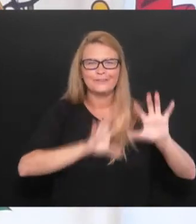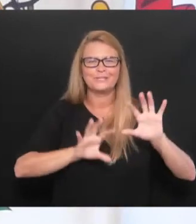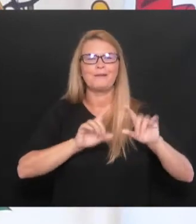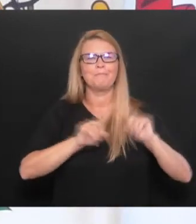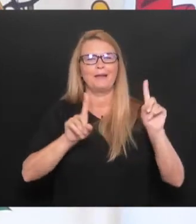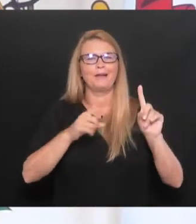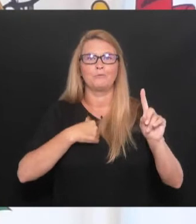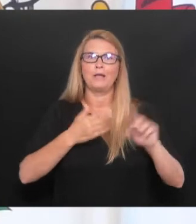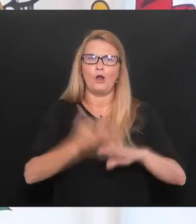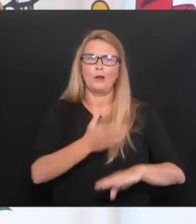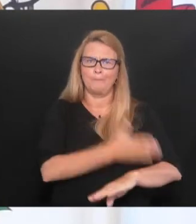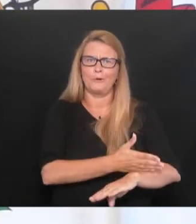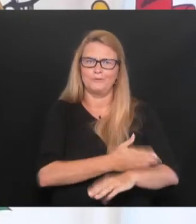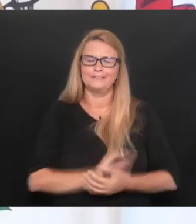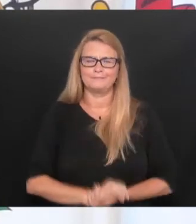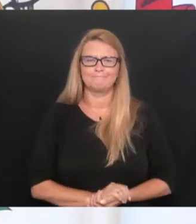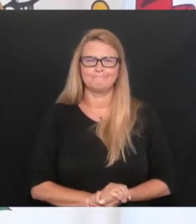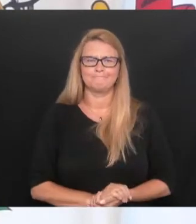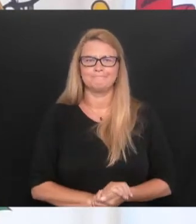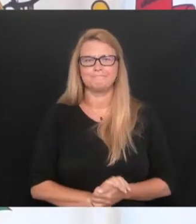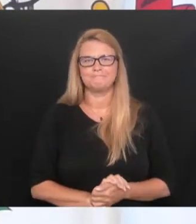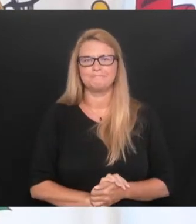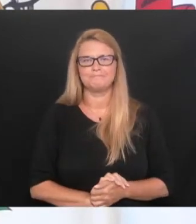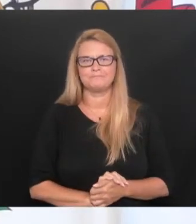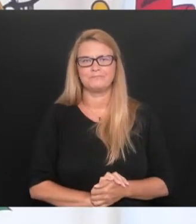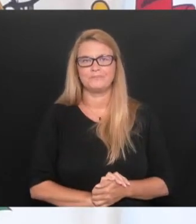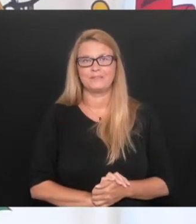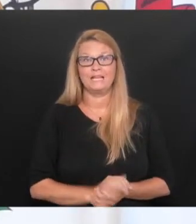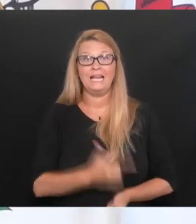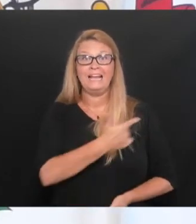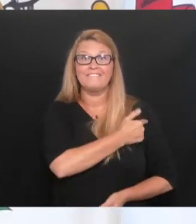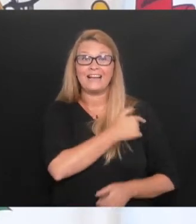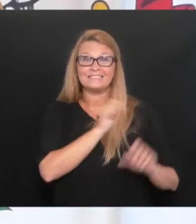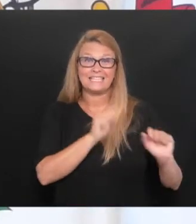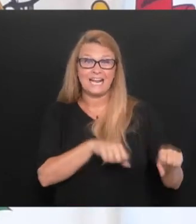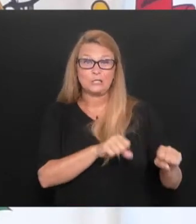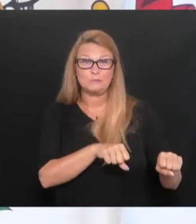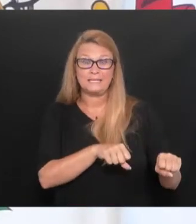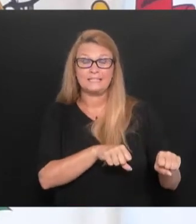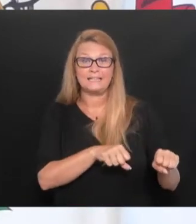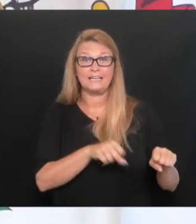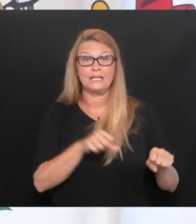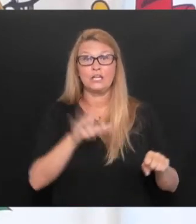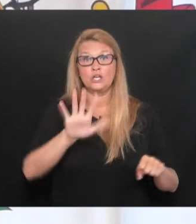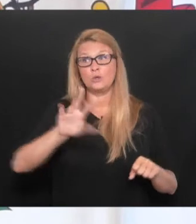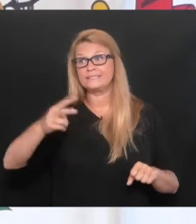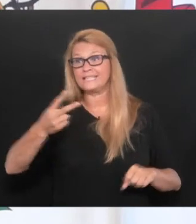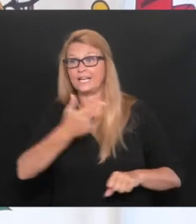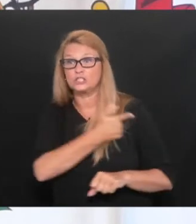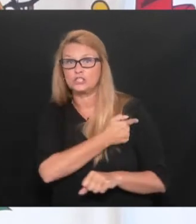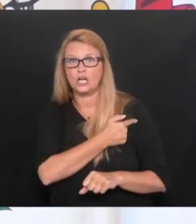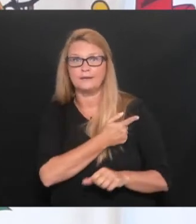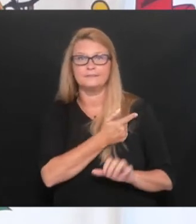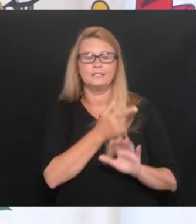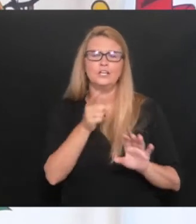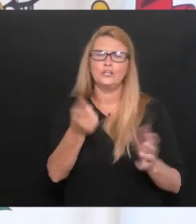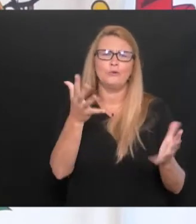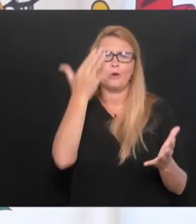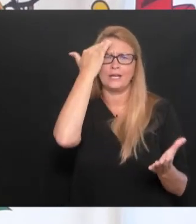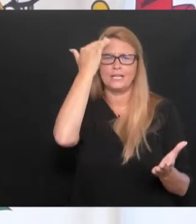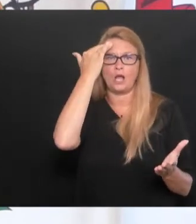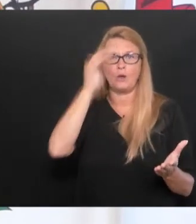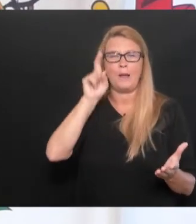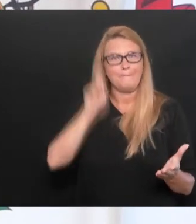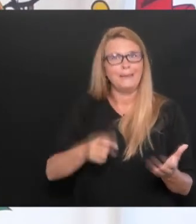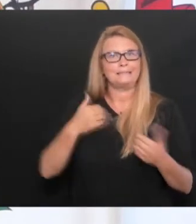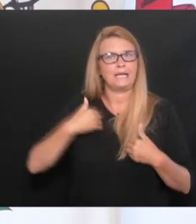better. From the standpoint of vaccine eligibility and your second shot, you know all this stuff. Got to get your